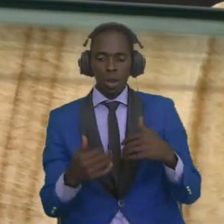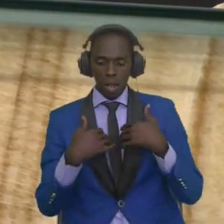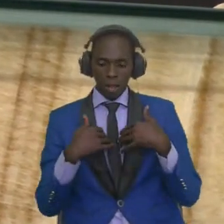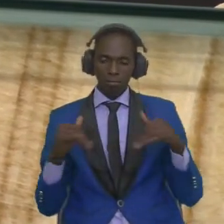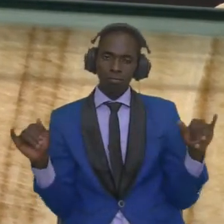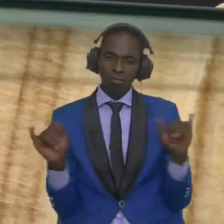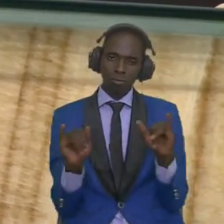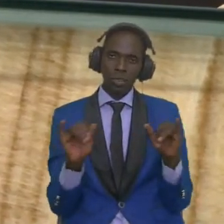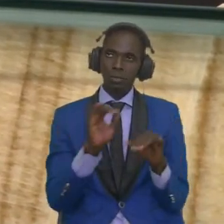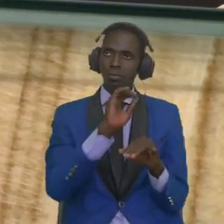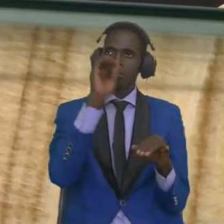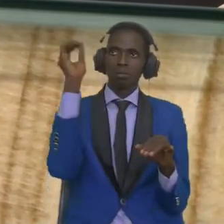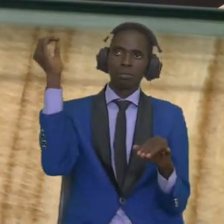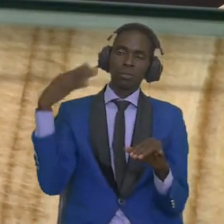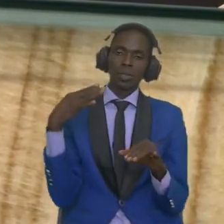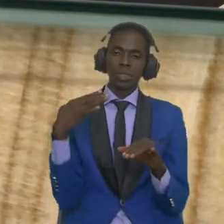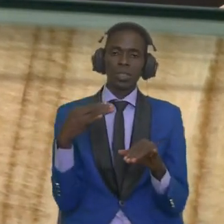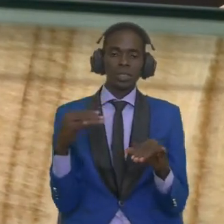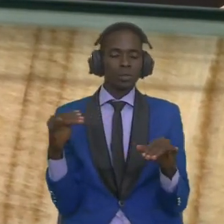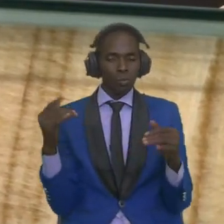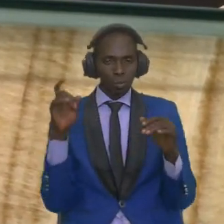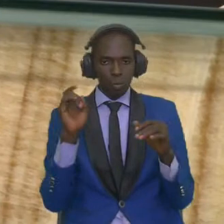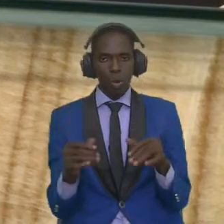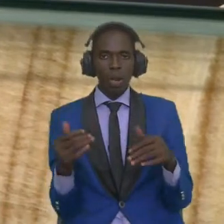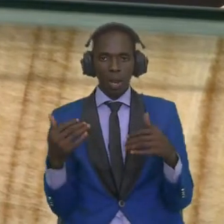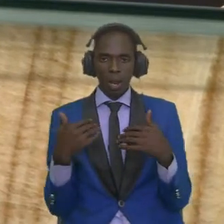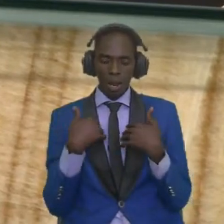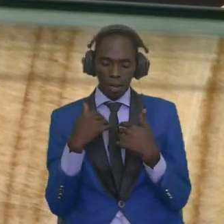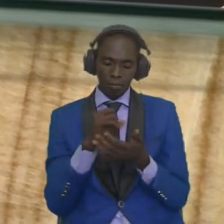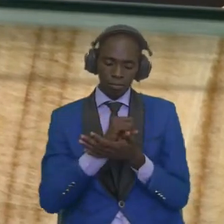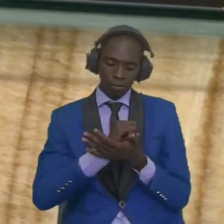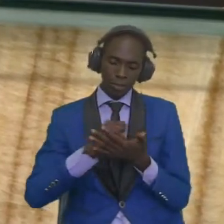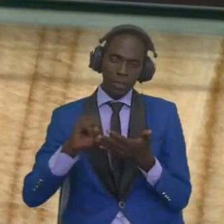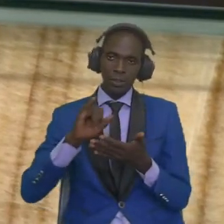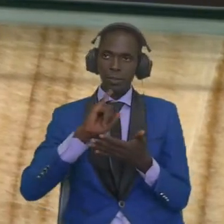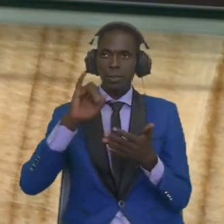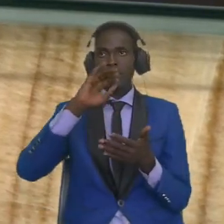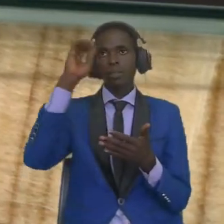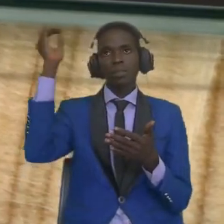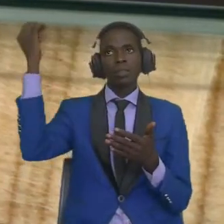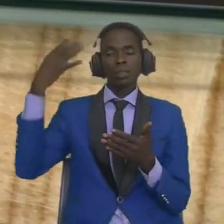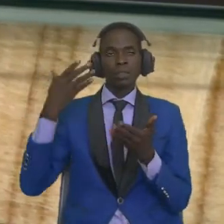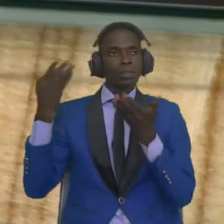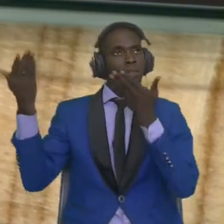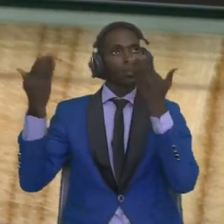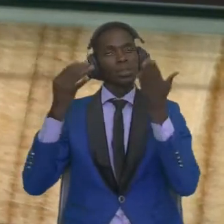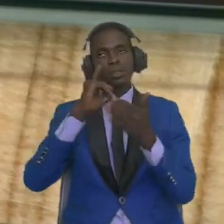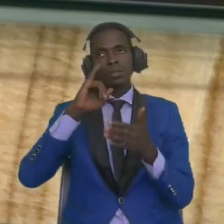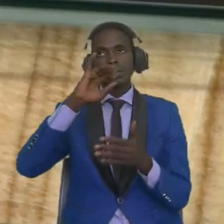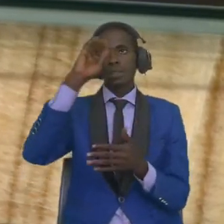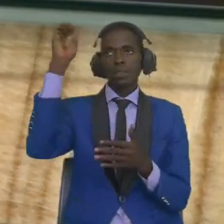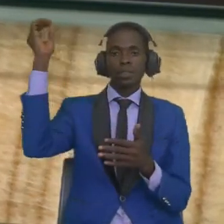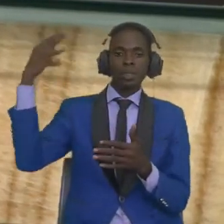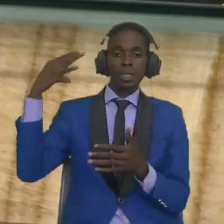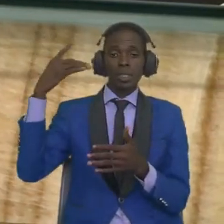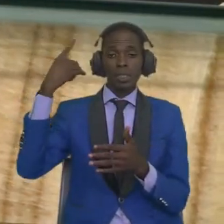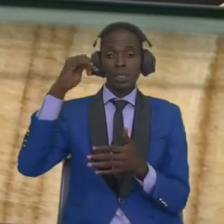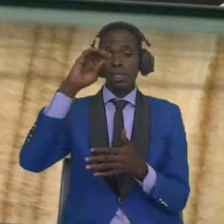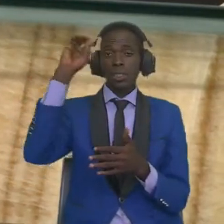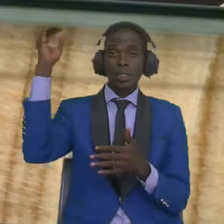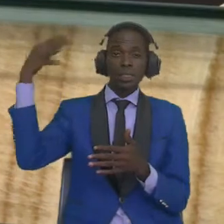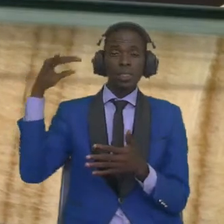grace. He must have sanctifying grace. He must have serving grace. He must have the grace that